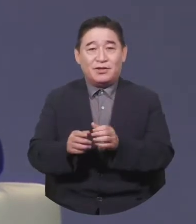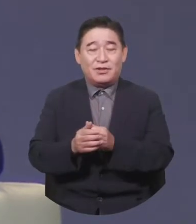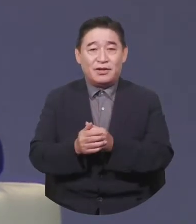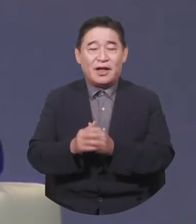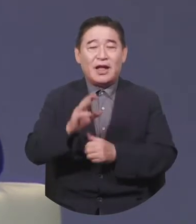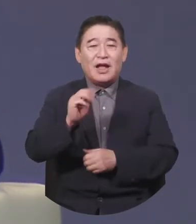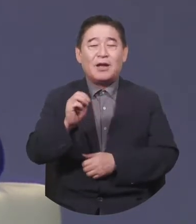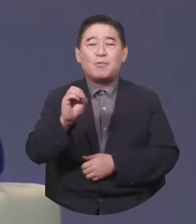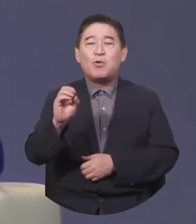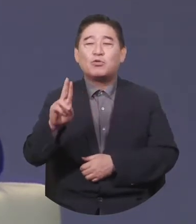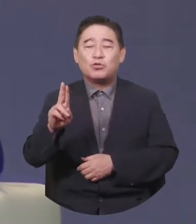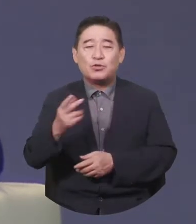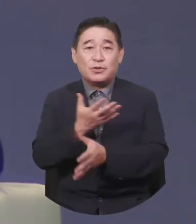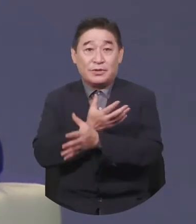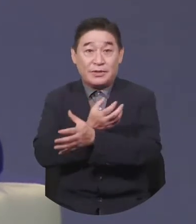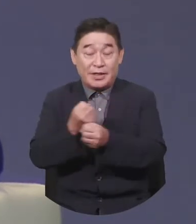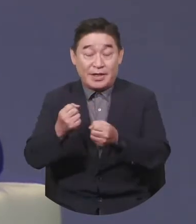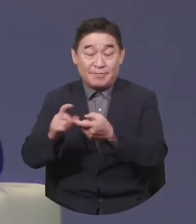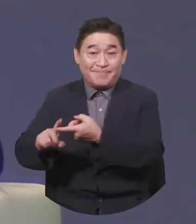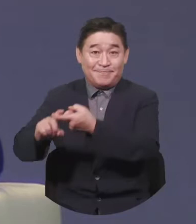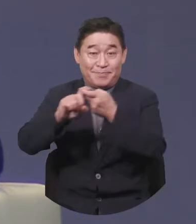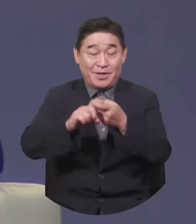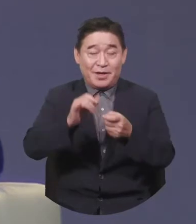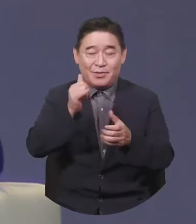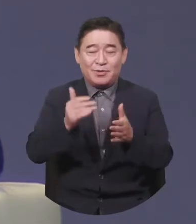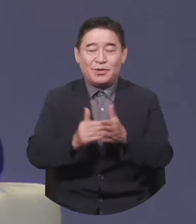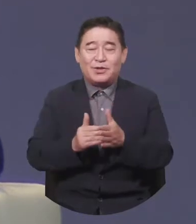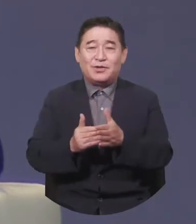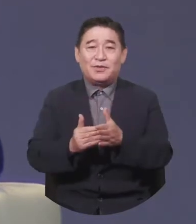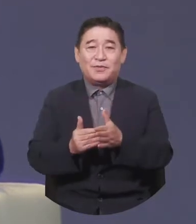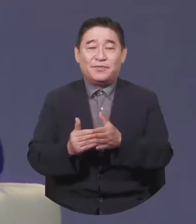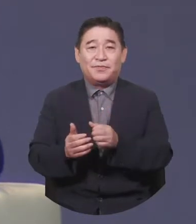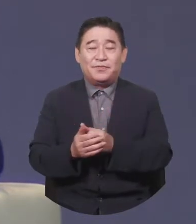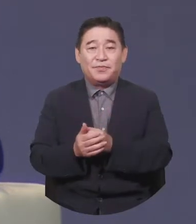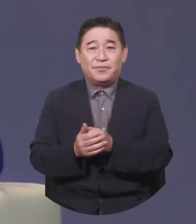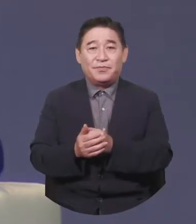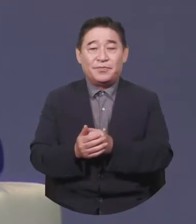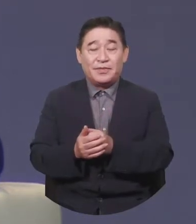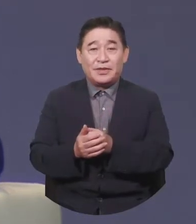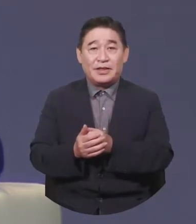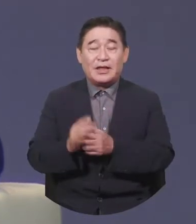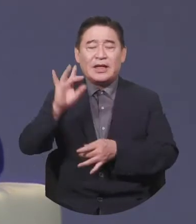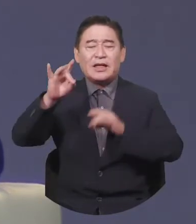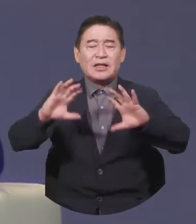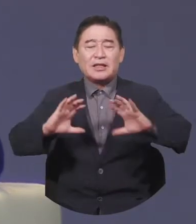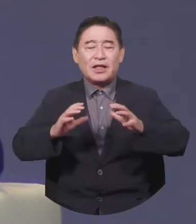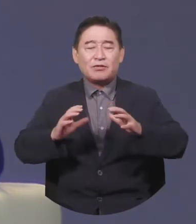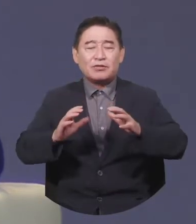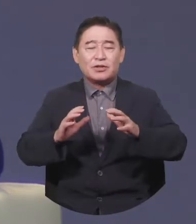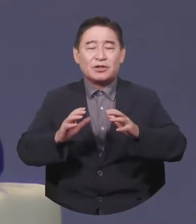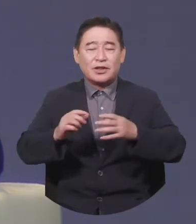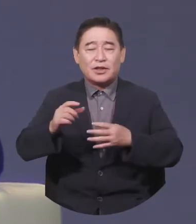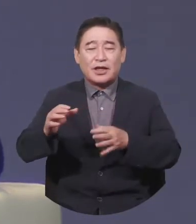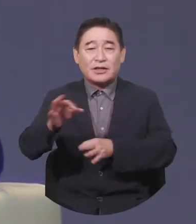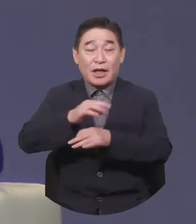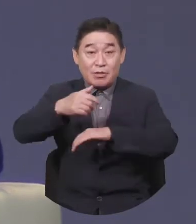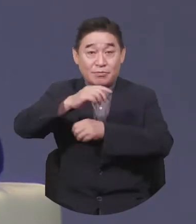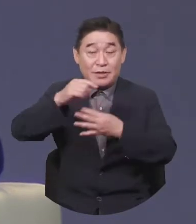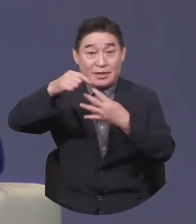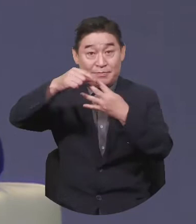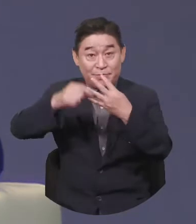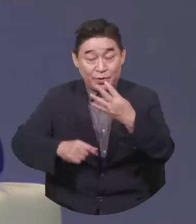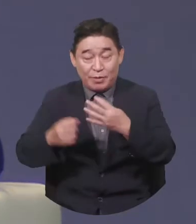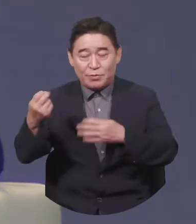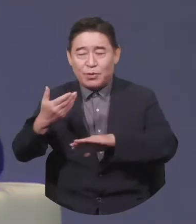sense more impact on our program, not just only with Thailand, but also for other countries as well. I think this